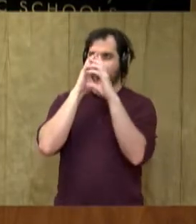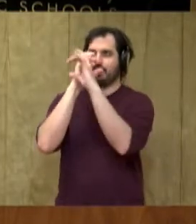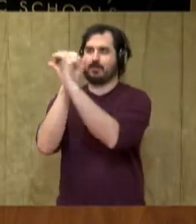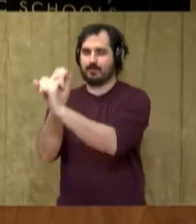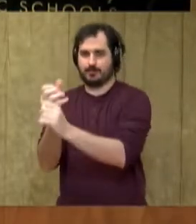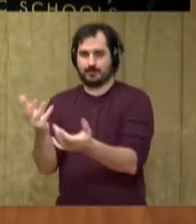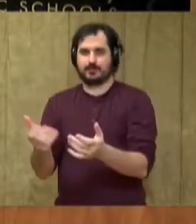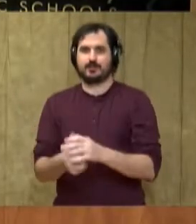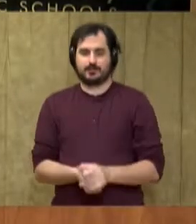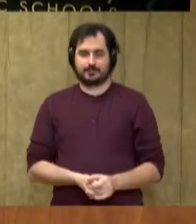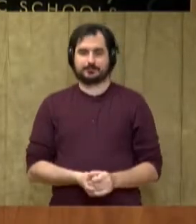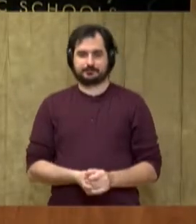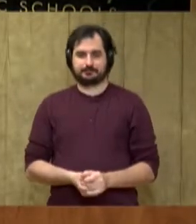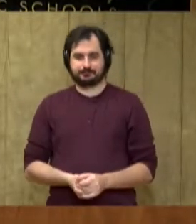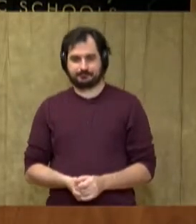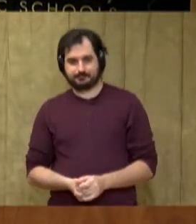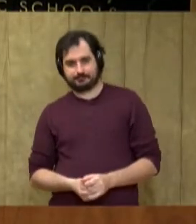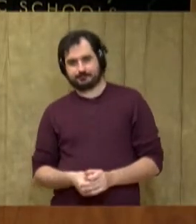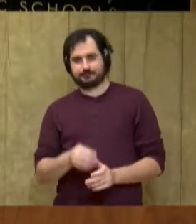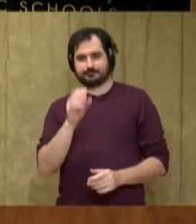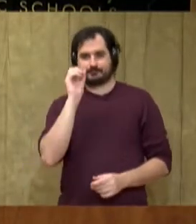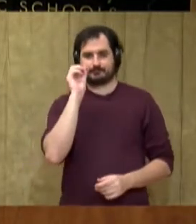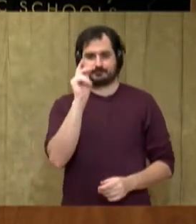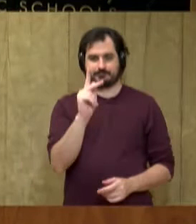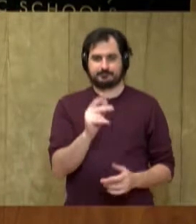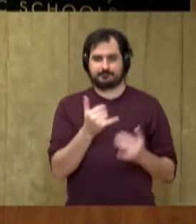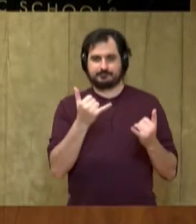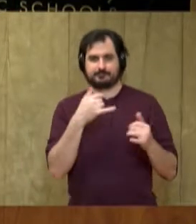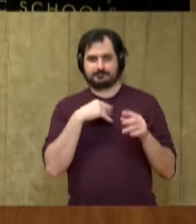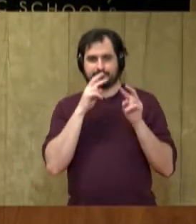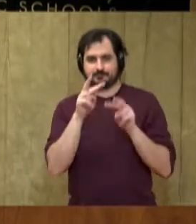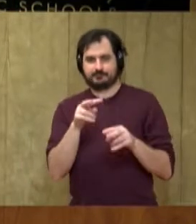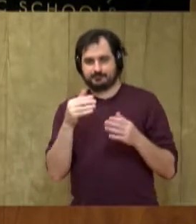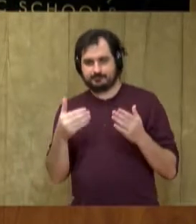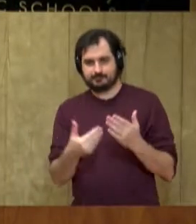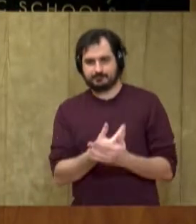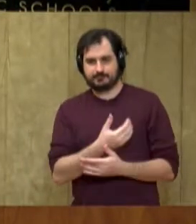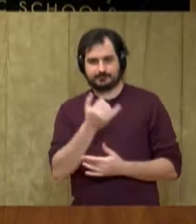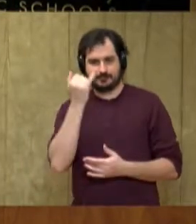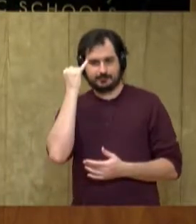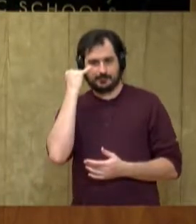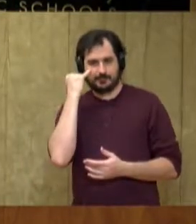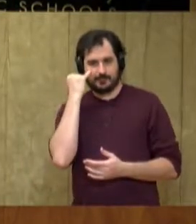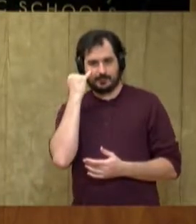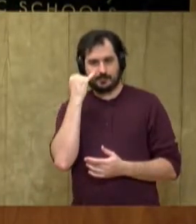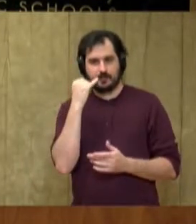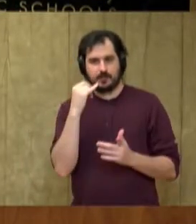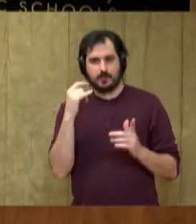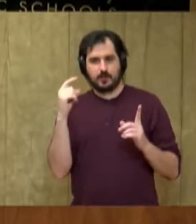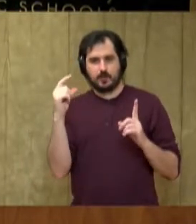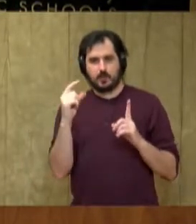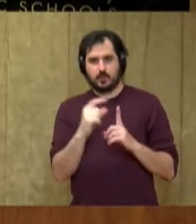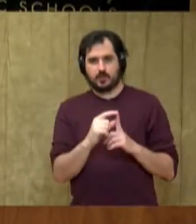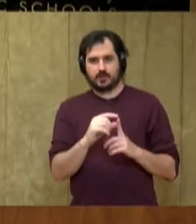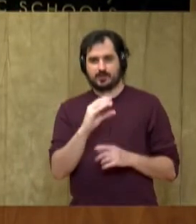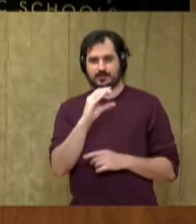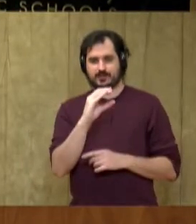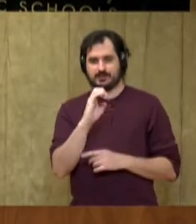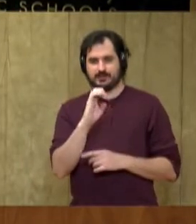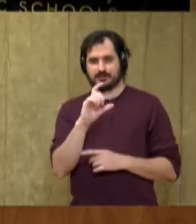let's look at some new ones. Okay, so if the root celer